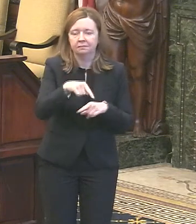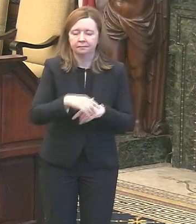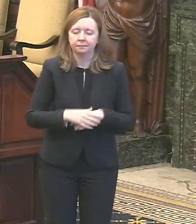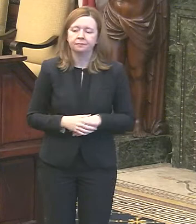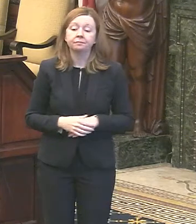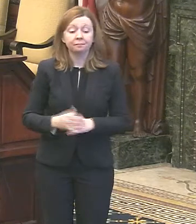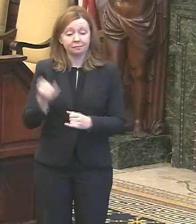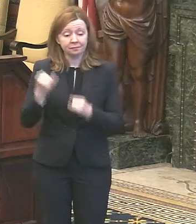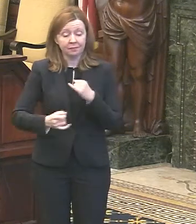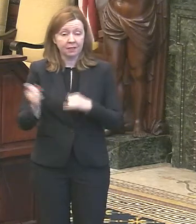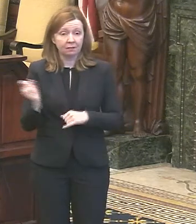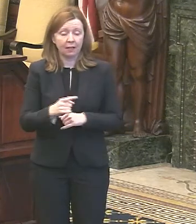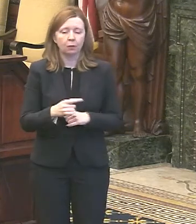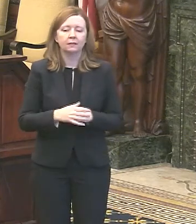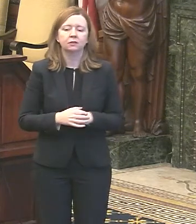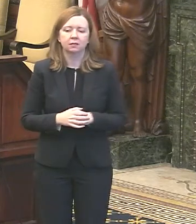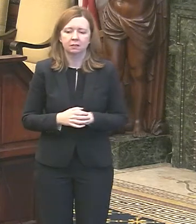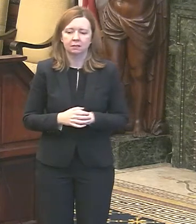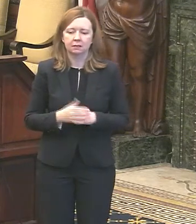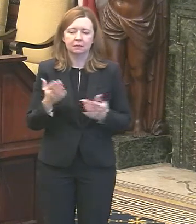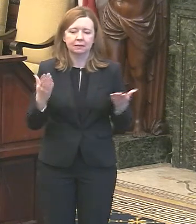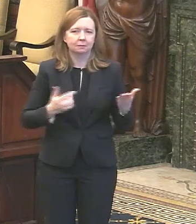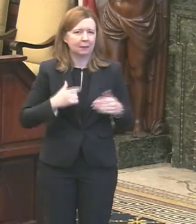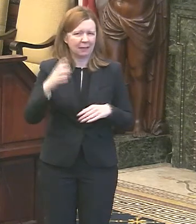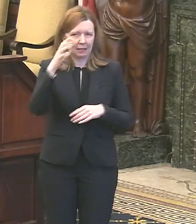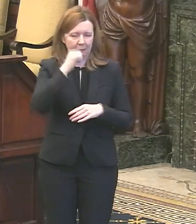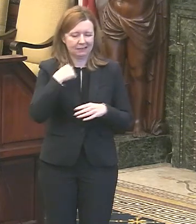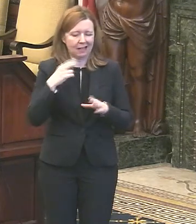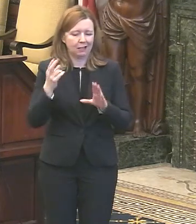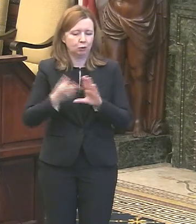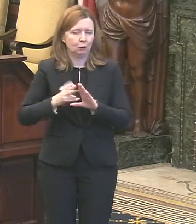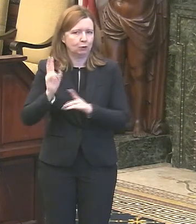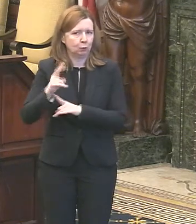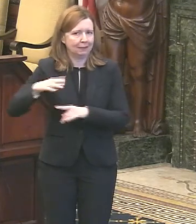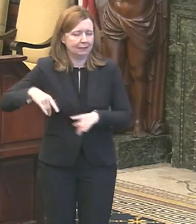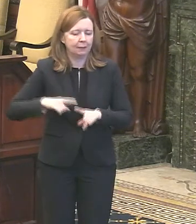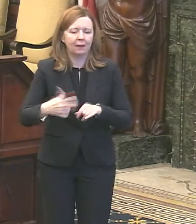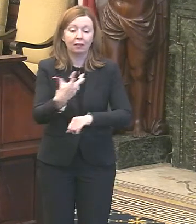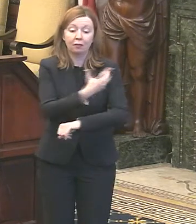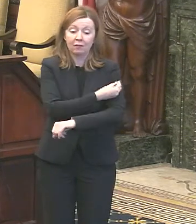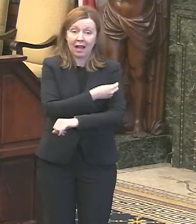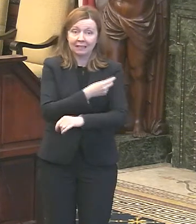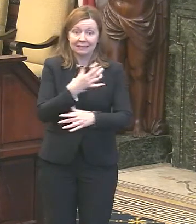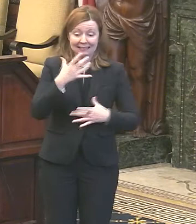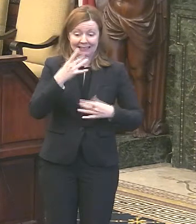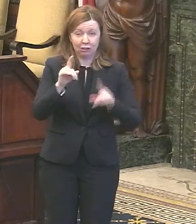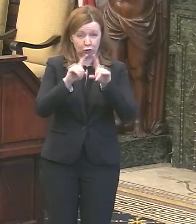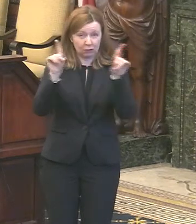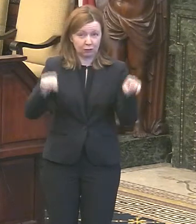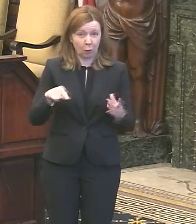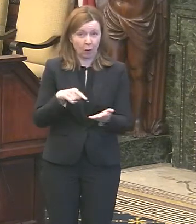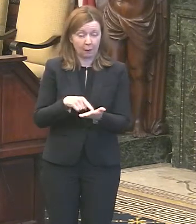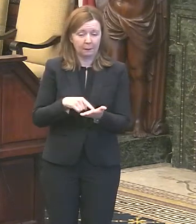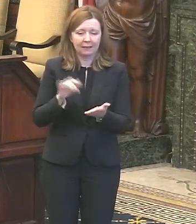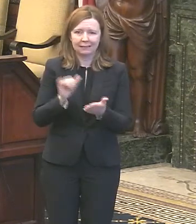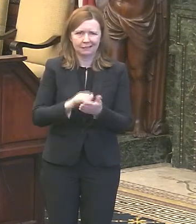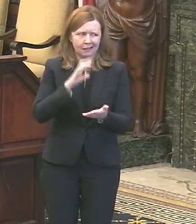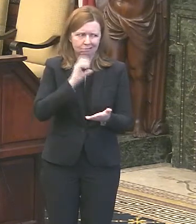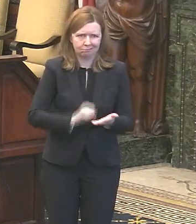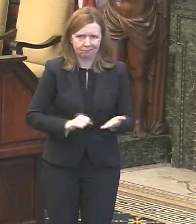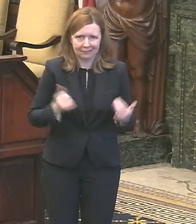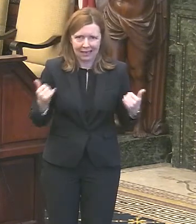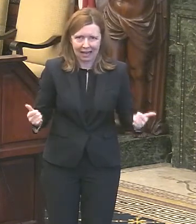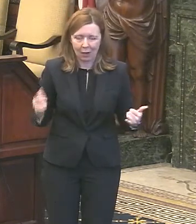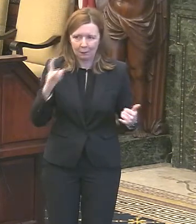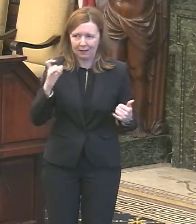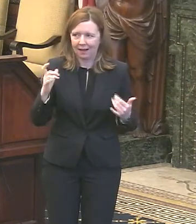And finally, and I may have missed this because I had to join 2 minutes late, but the vaccine interest form, is that more or less obsolete at this point now